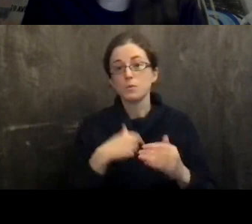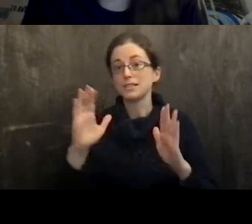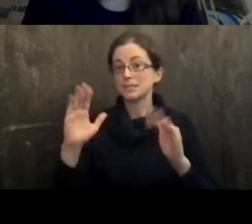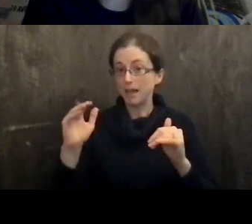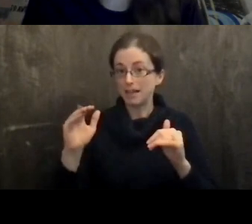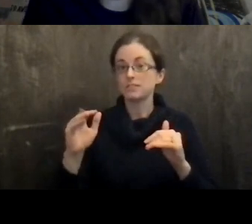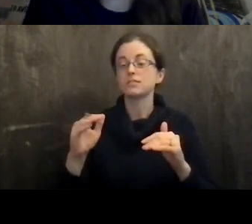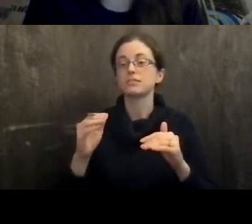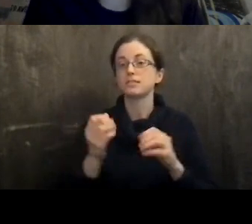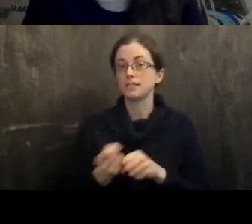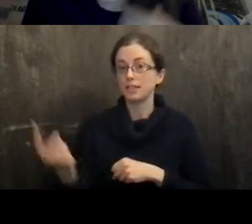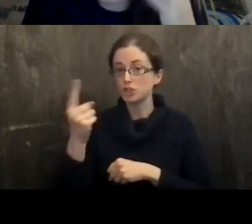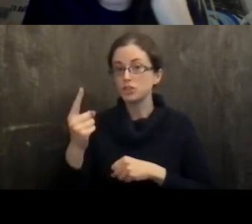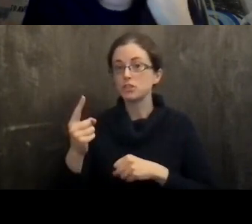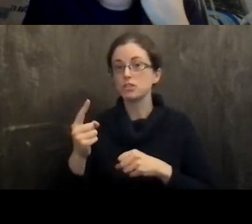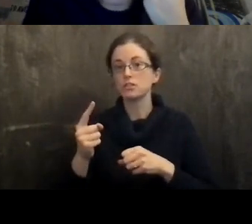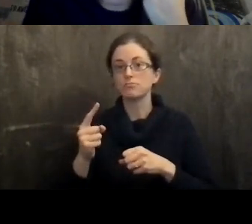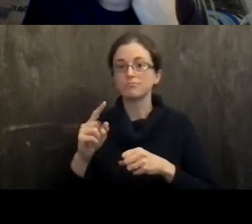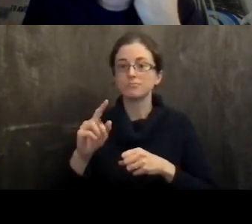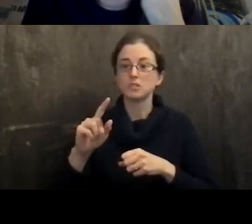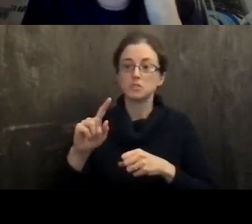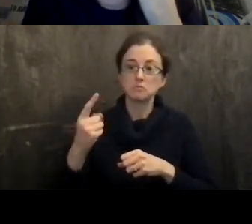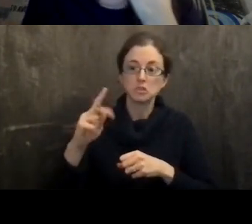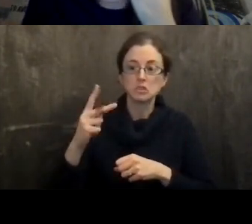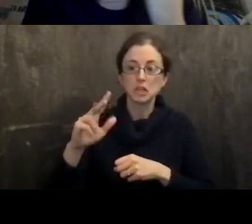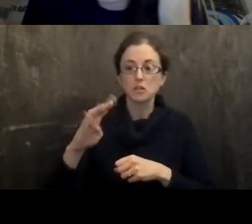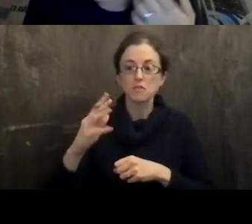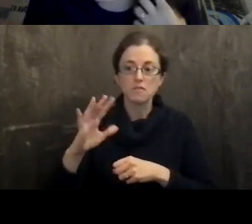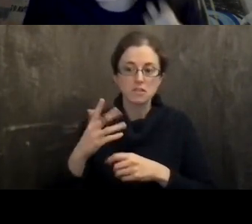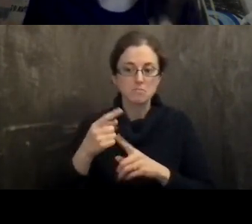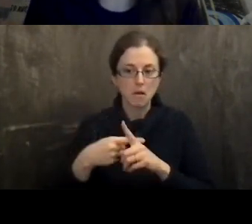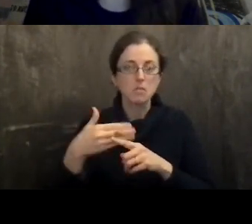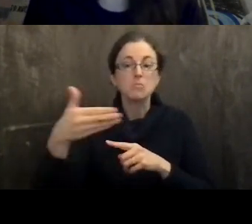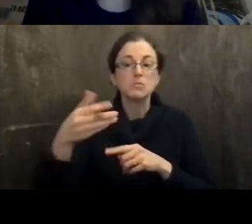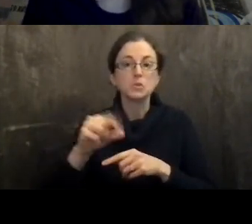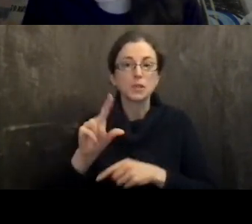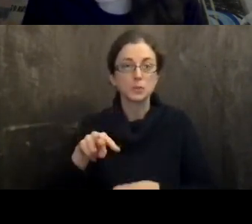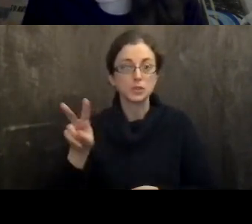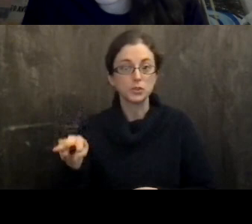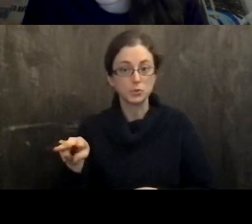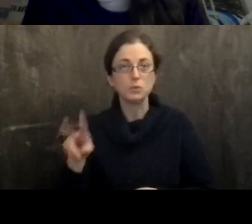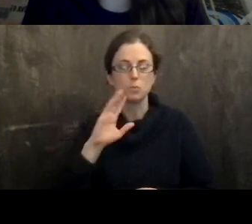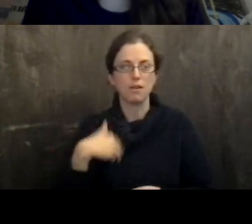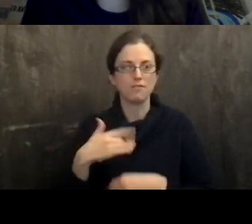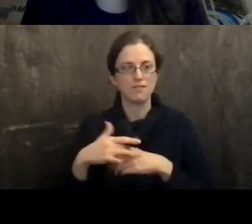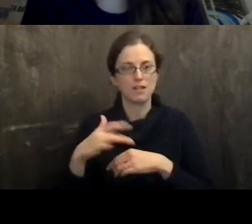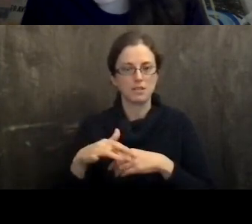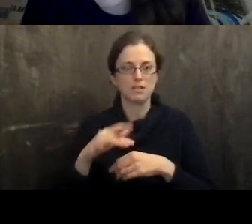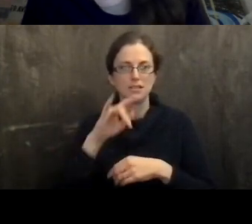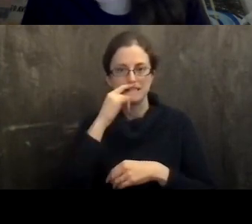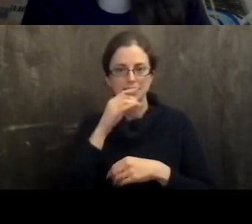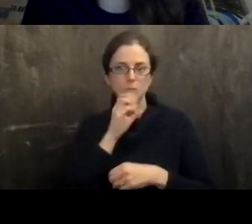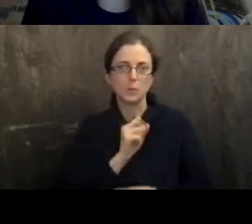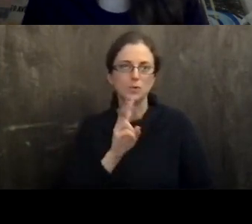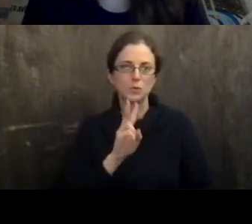for kids 2 to 5 years of age. And then later in 2022, we will hopefully